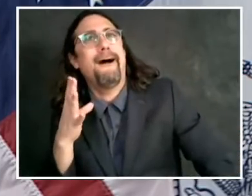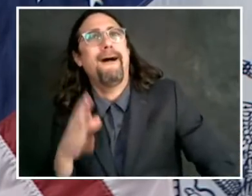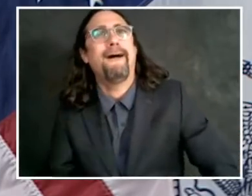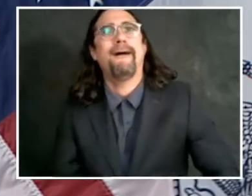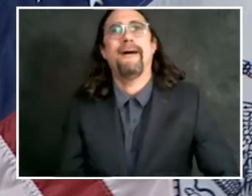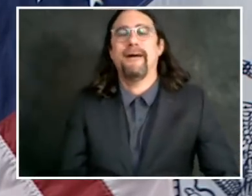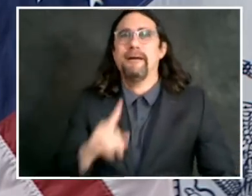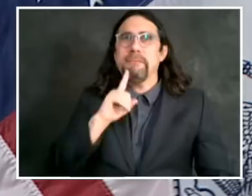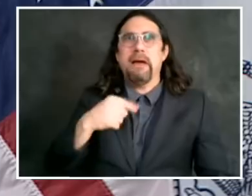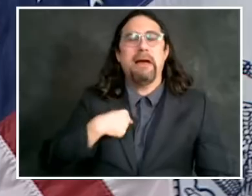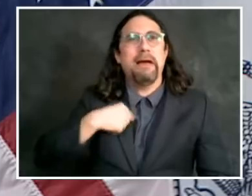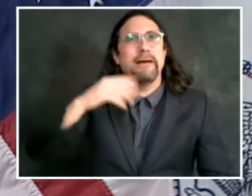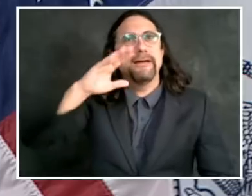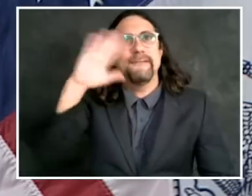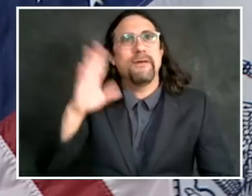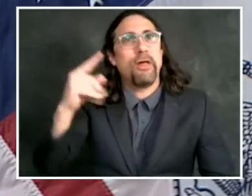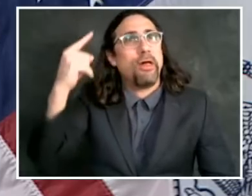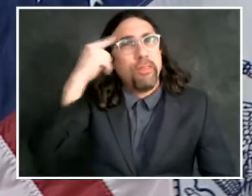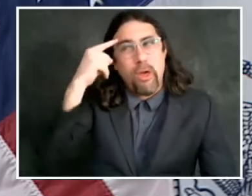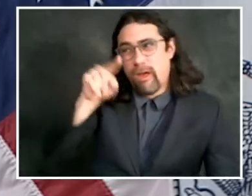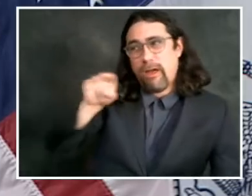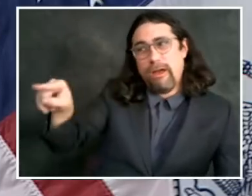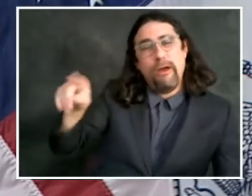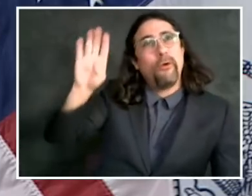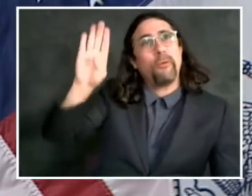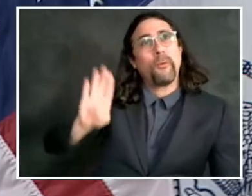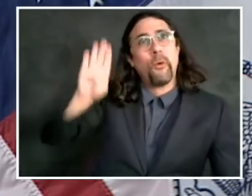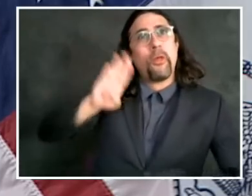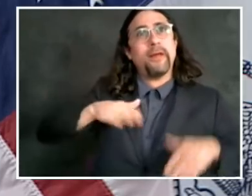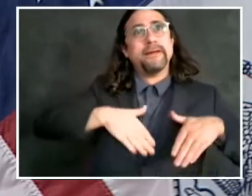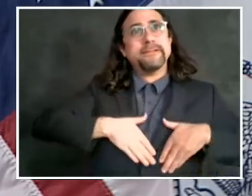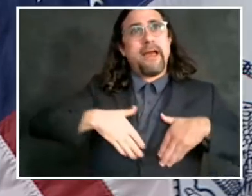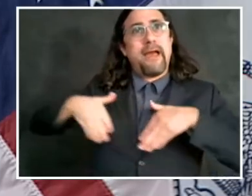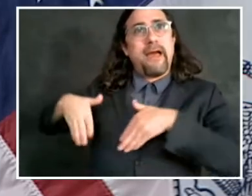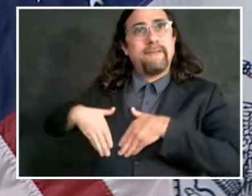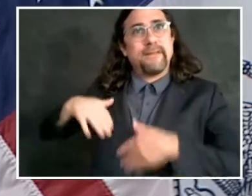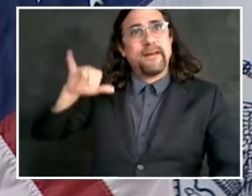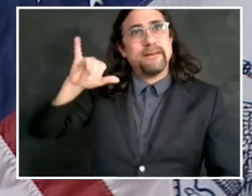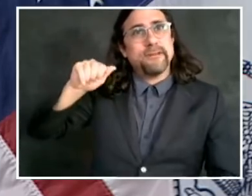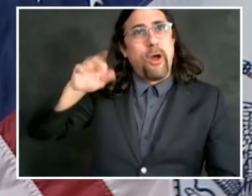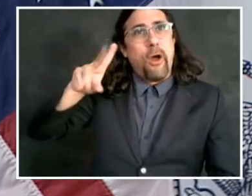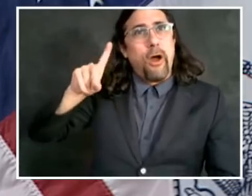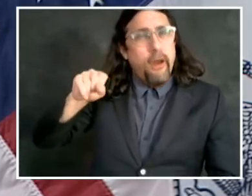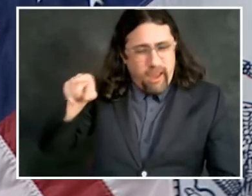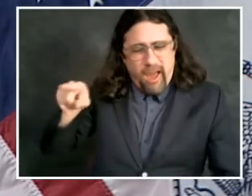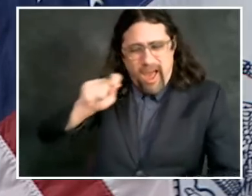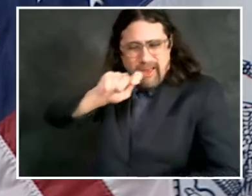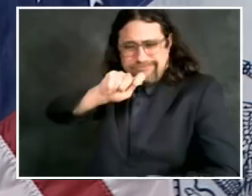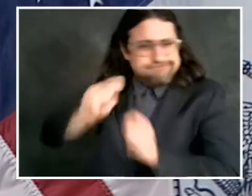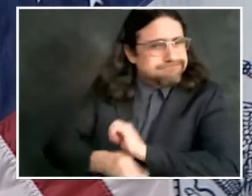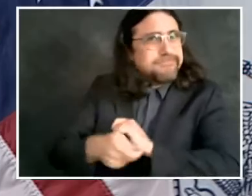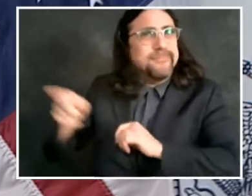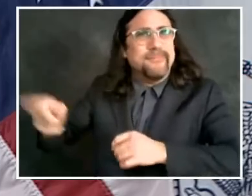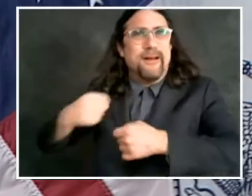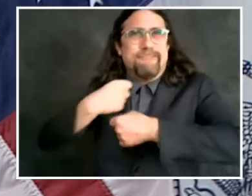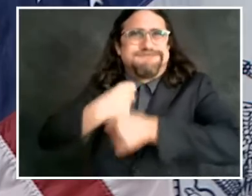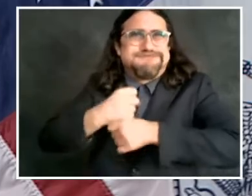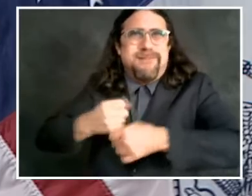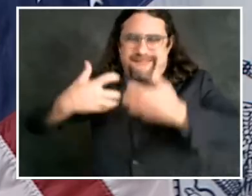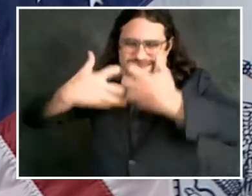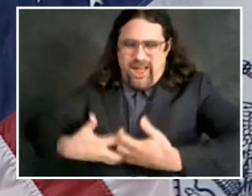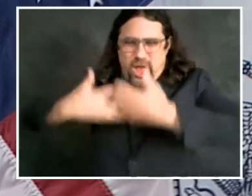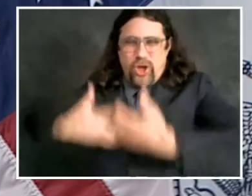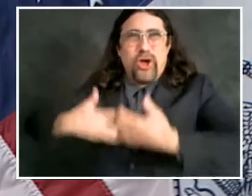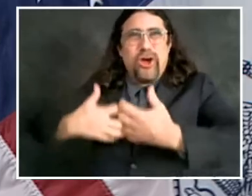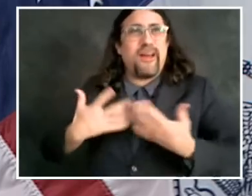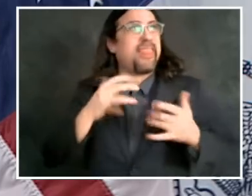again. World War II, it was a legendary shipyard creating the